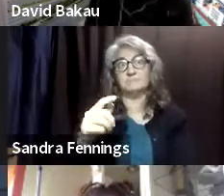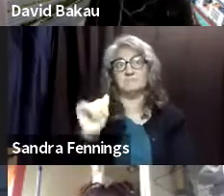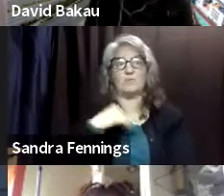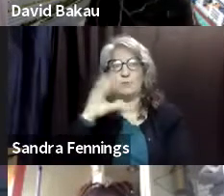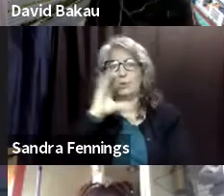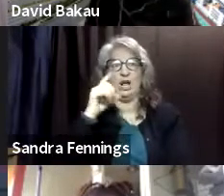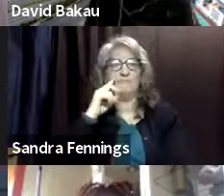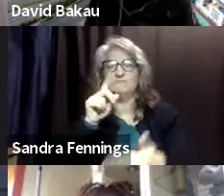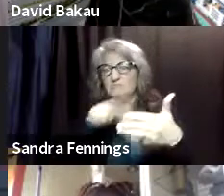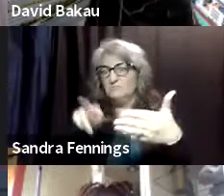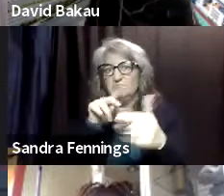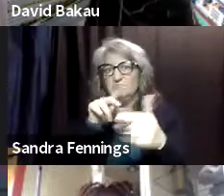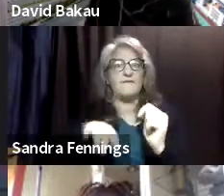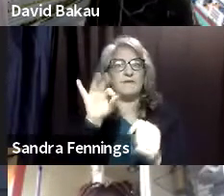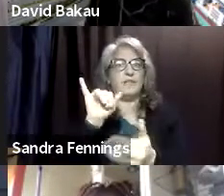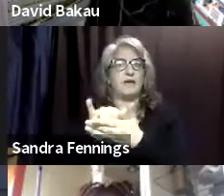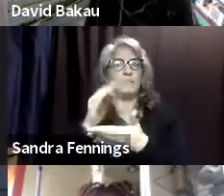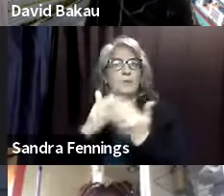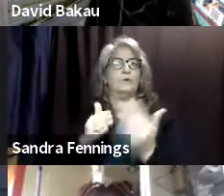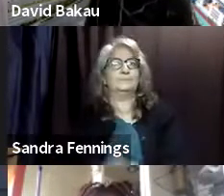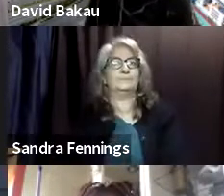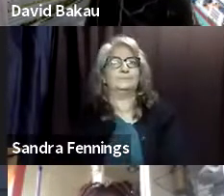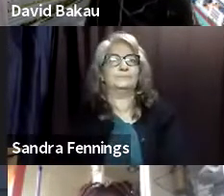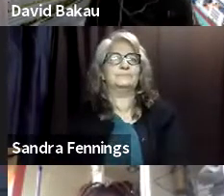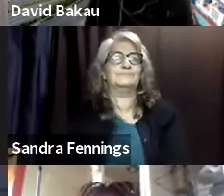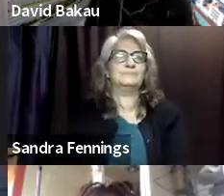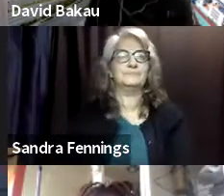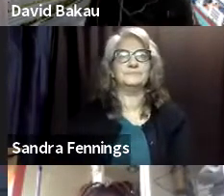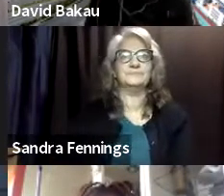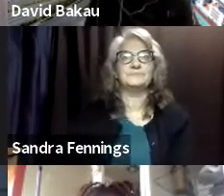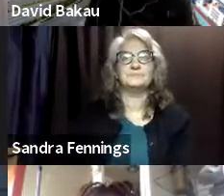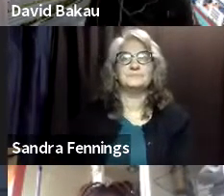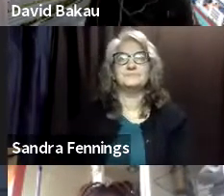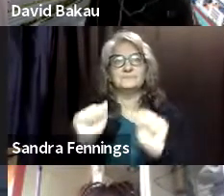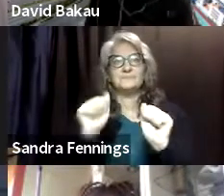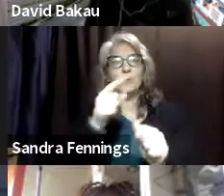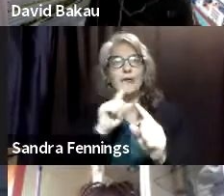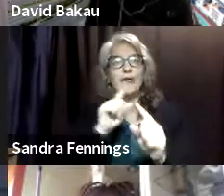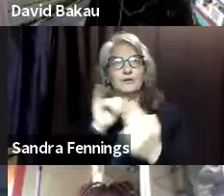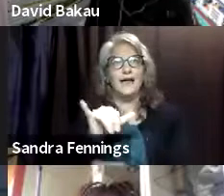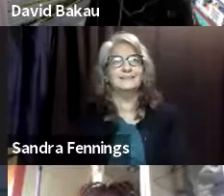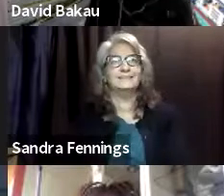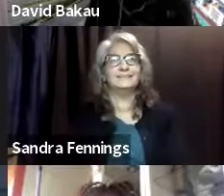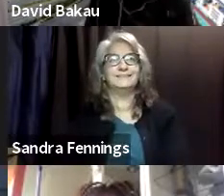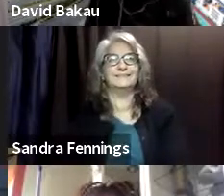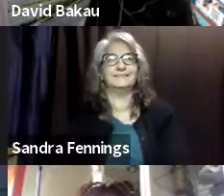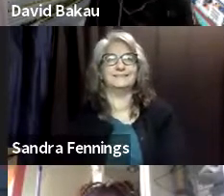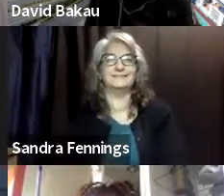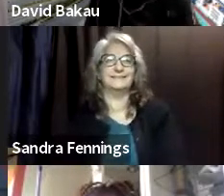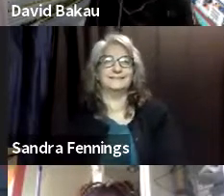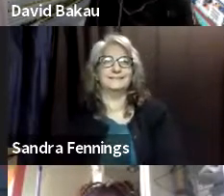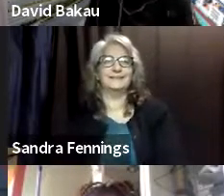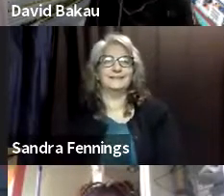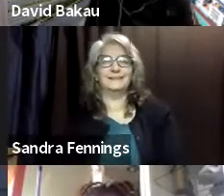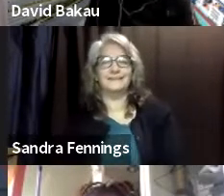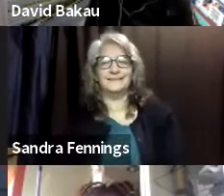soft launch? Will we get that money back? I was just looking for that part. The Can you answer that